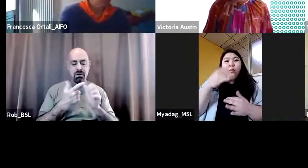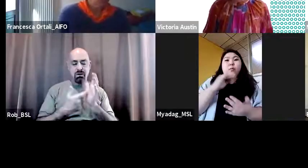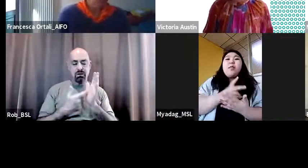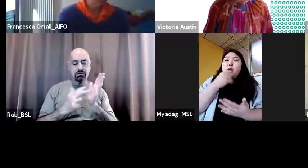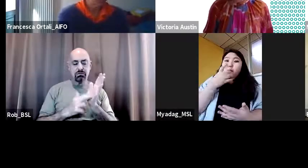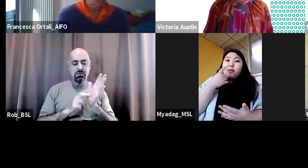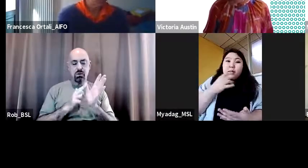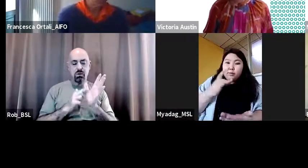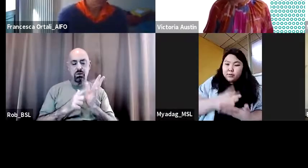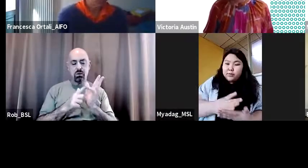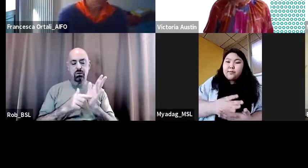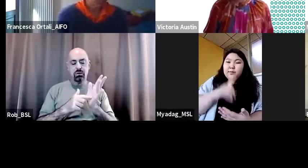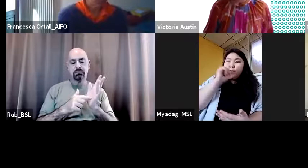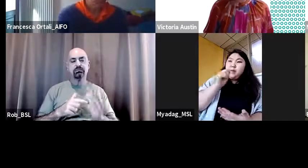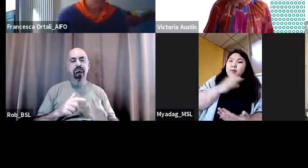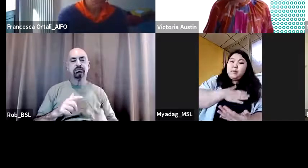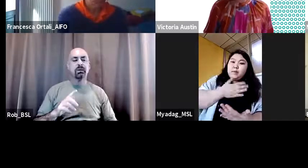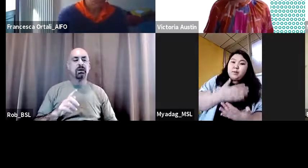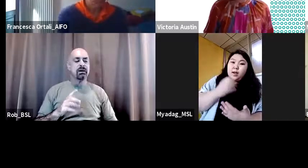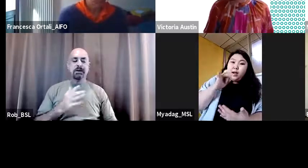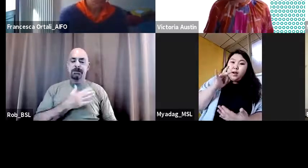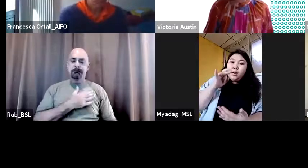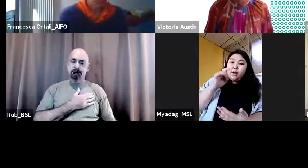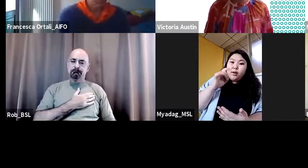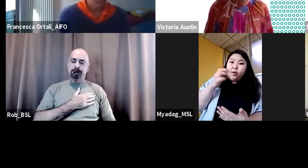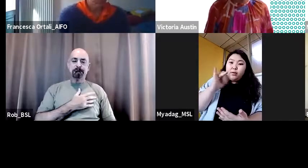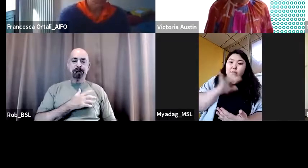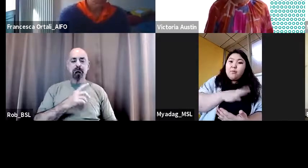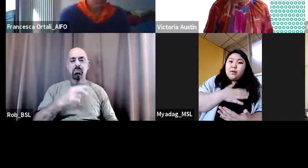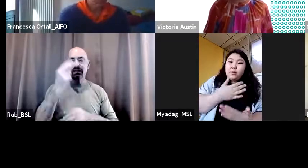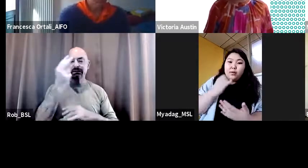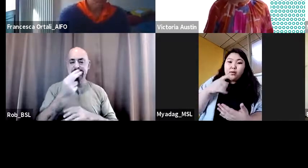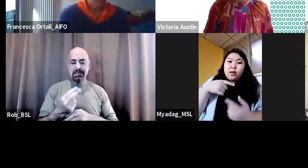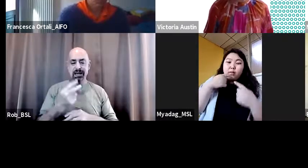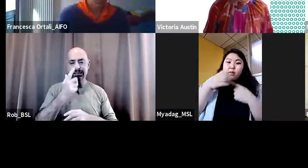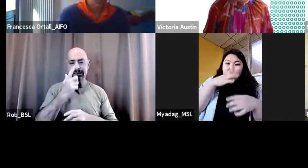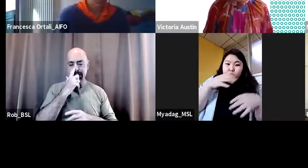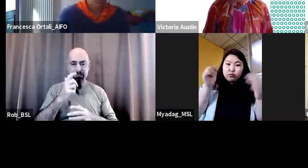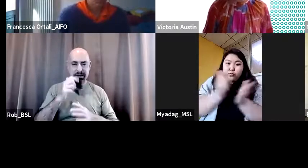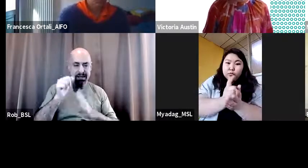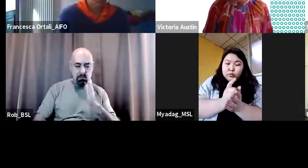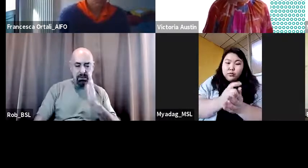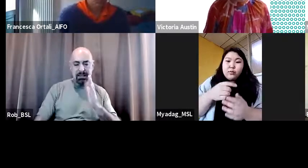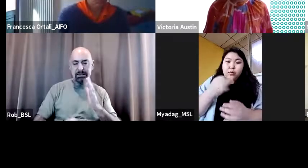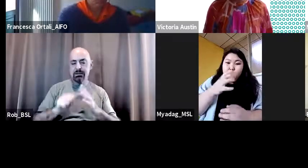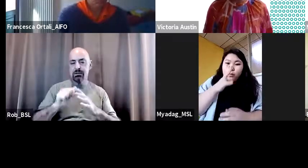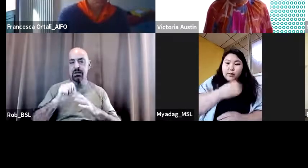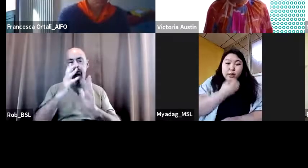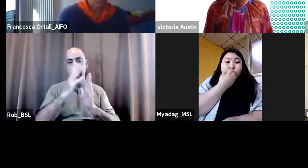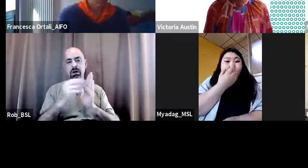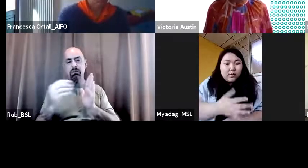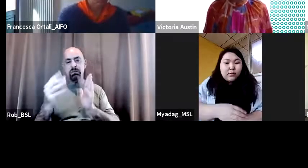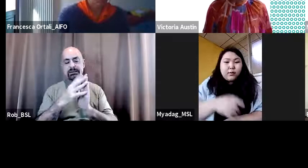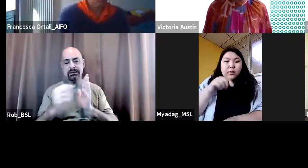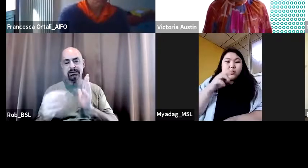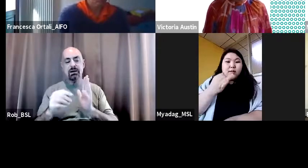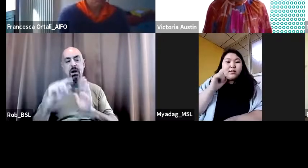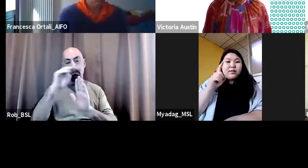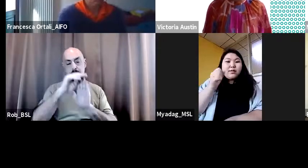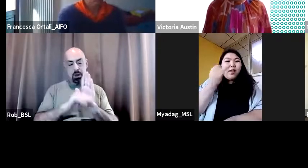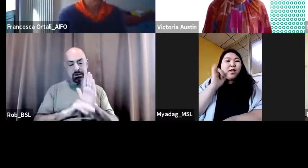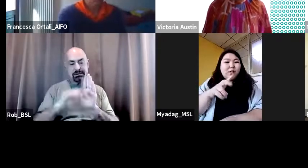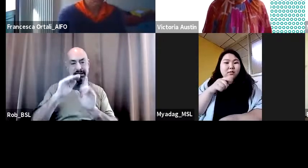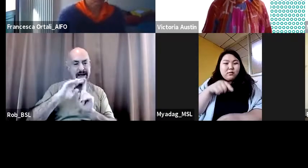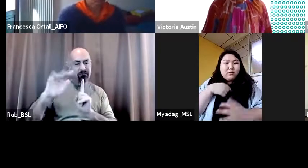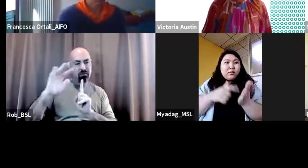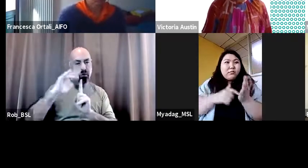contribution, and let us take those words to heart. So design that can be implemented and replicated, and policy influence. Let's